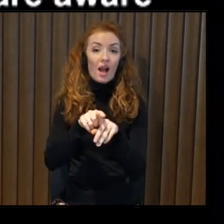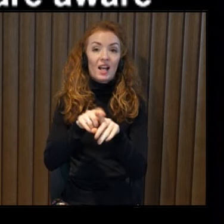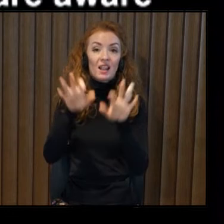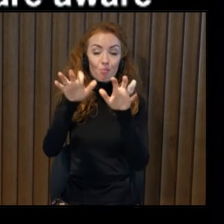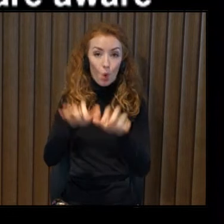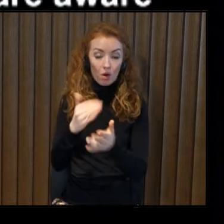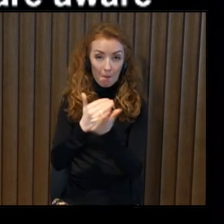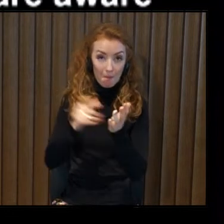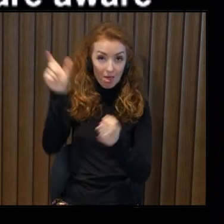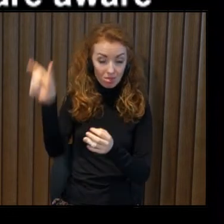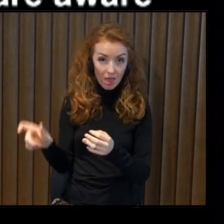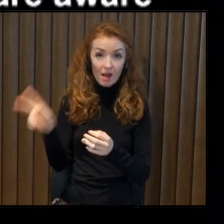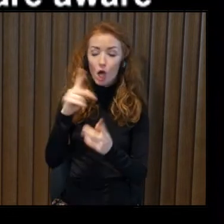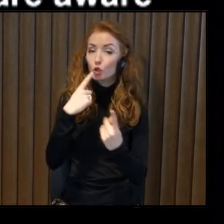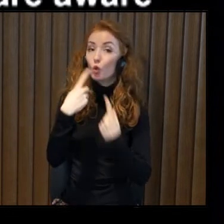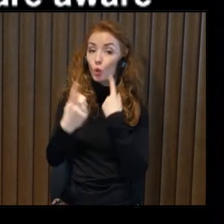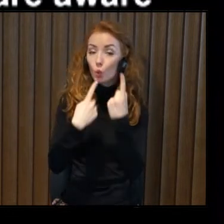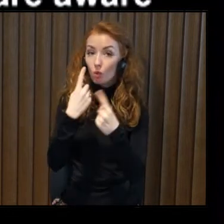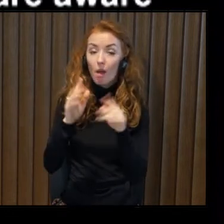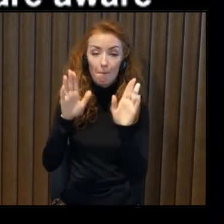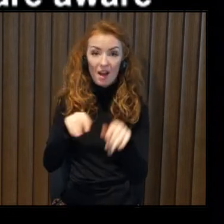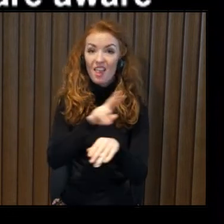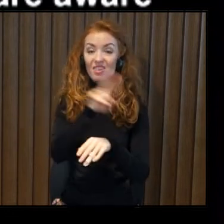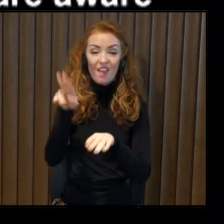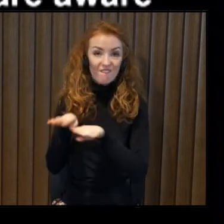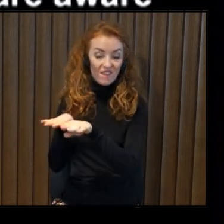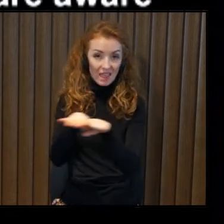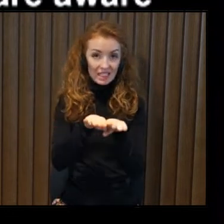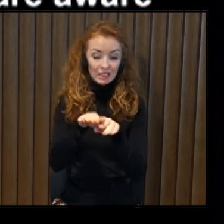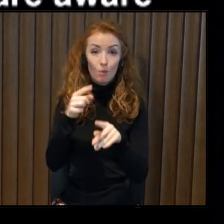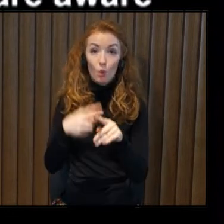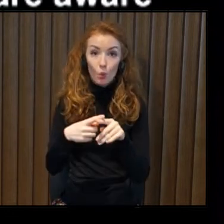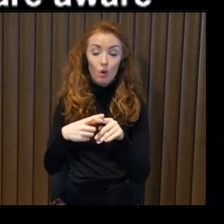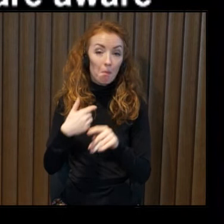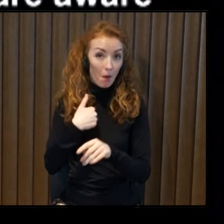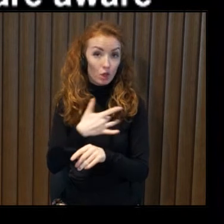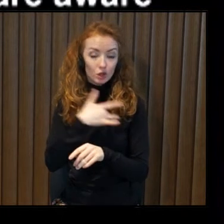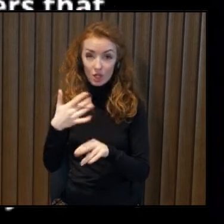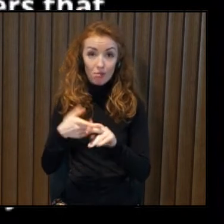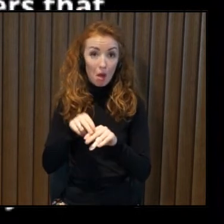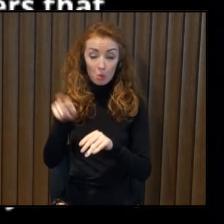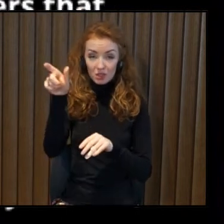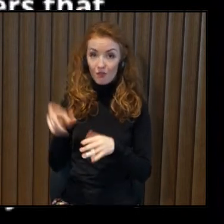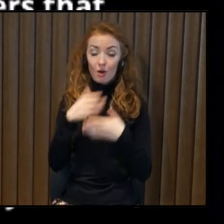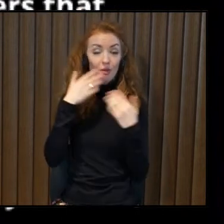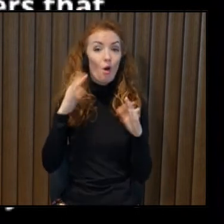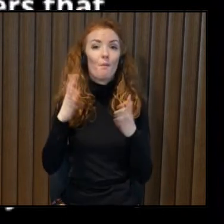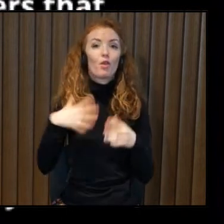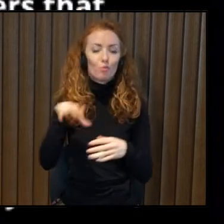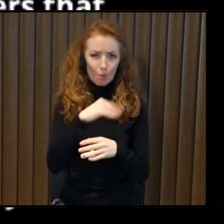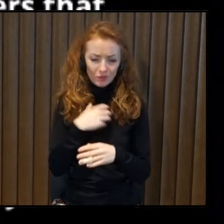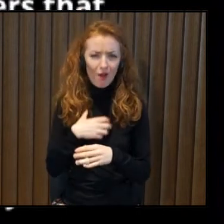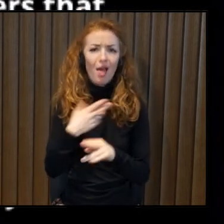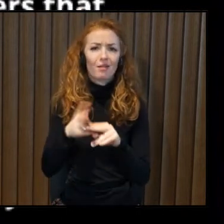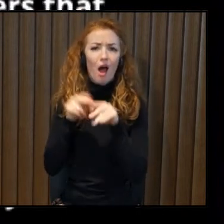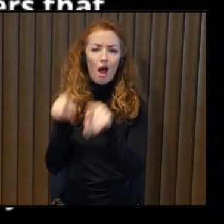been one in my experience. So we need designers who understand, who are educated in issues of social inequality. We need